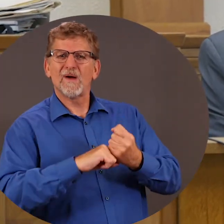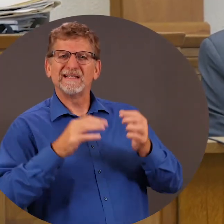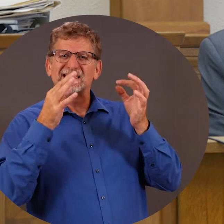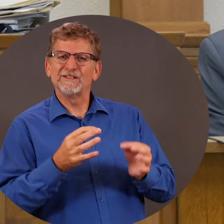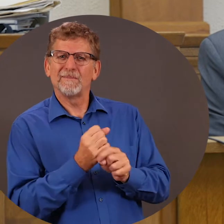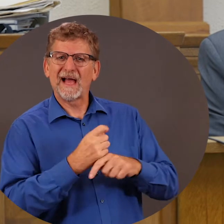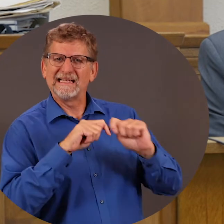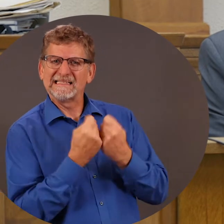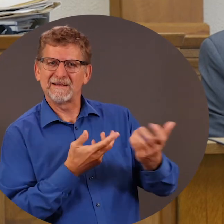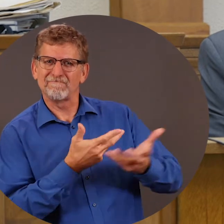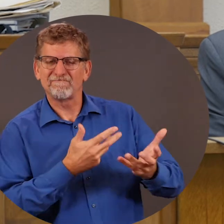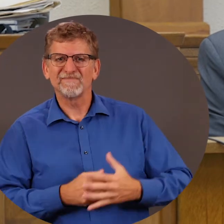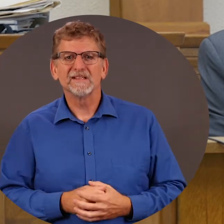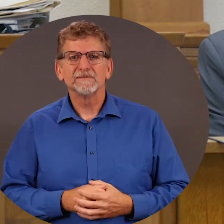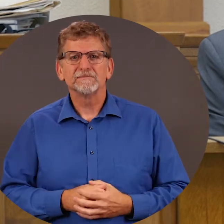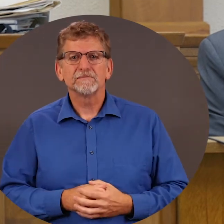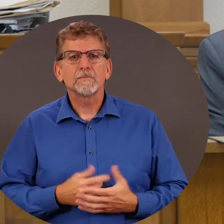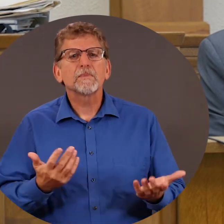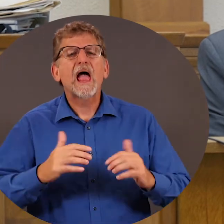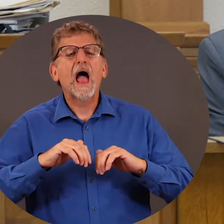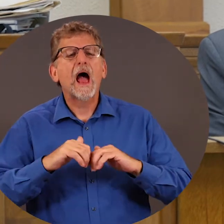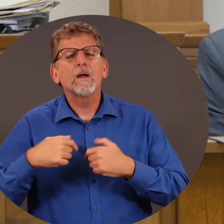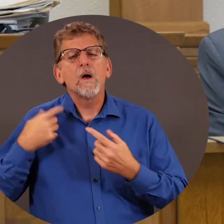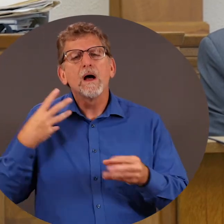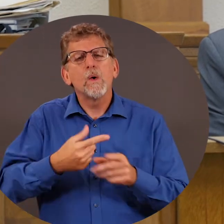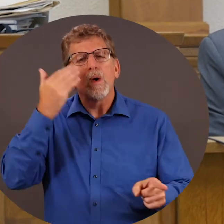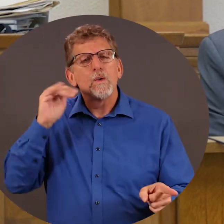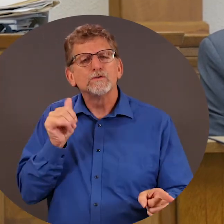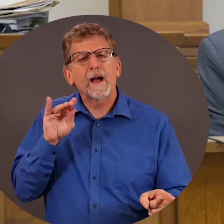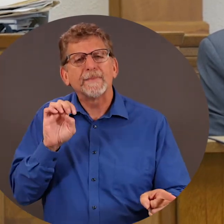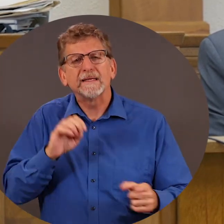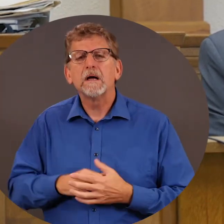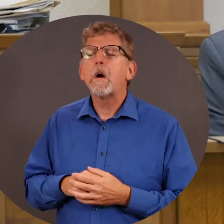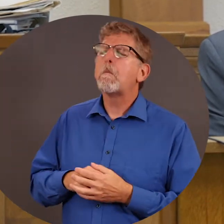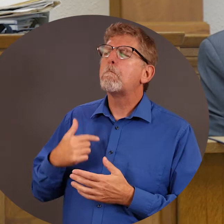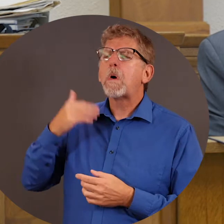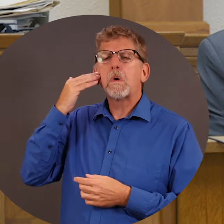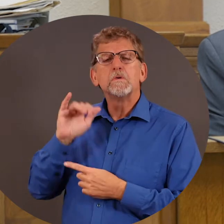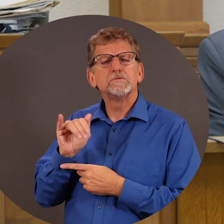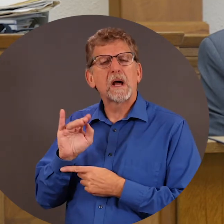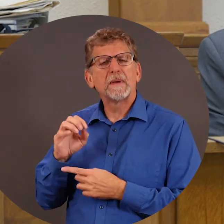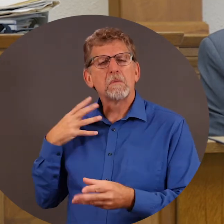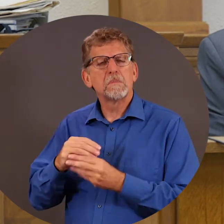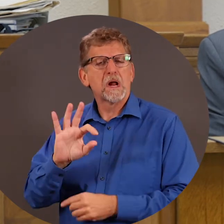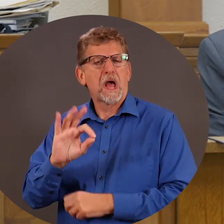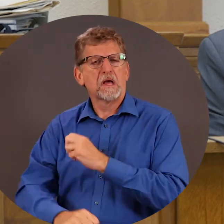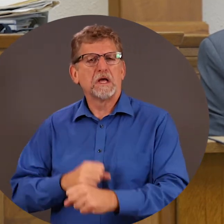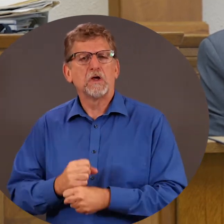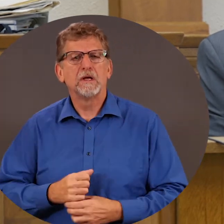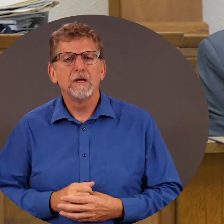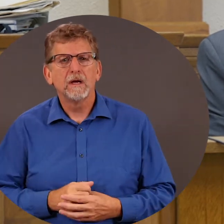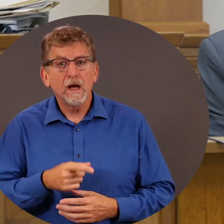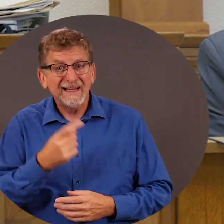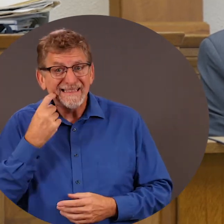9 years. And you were previously served as her guardian, is that correct? I did. And when her guardianship